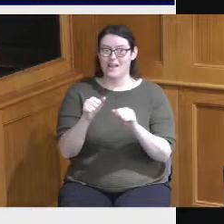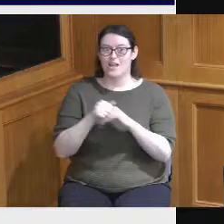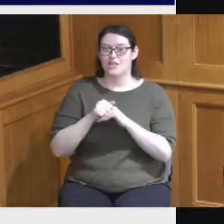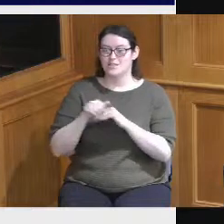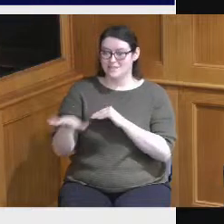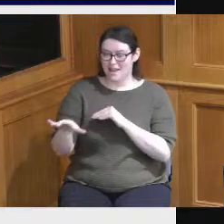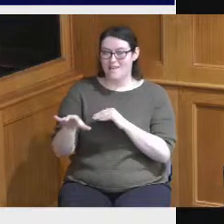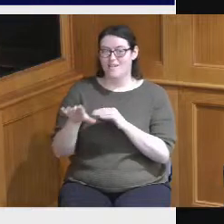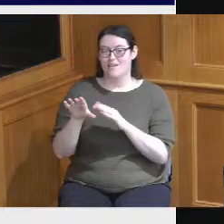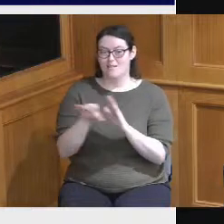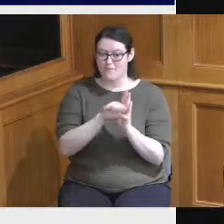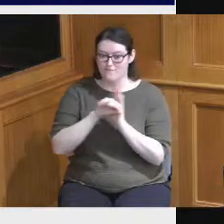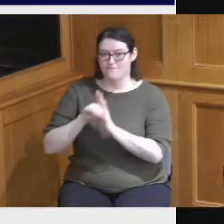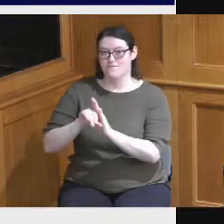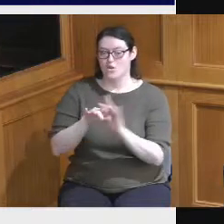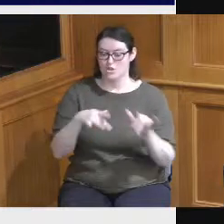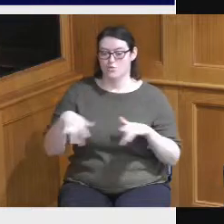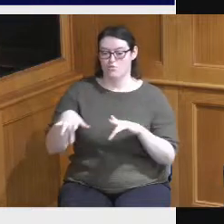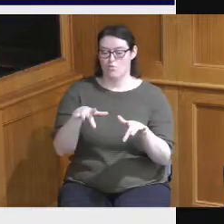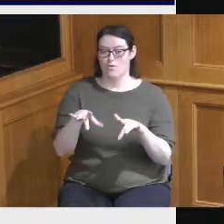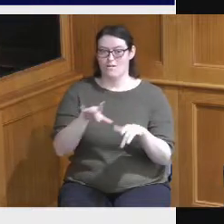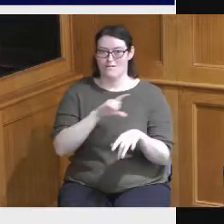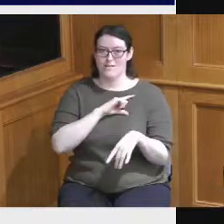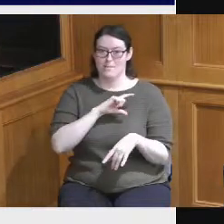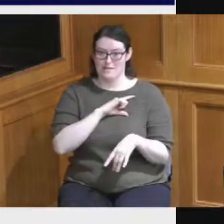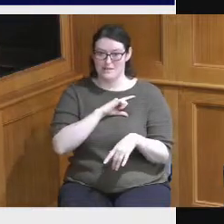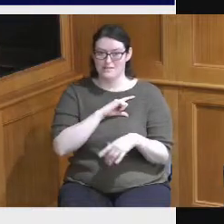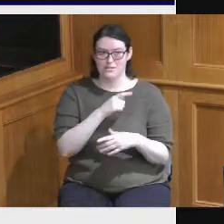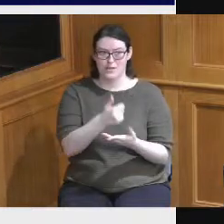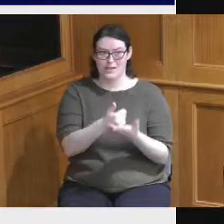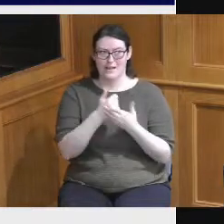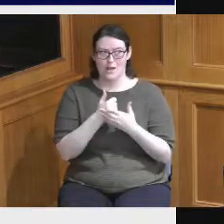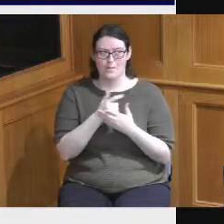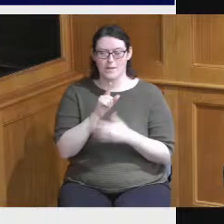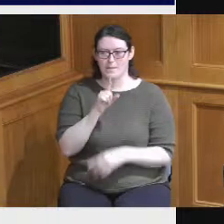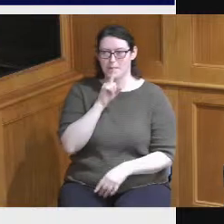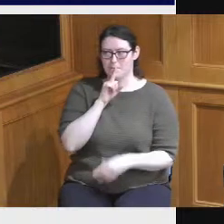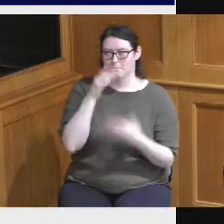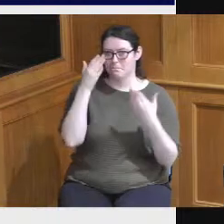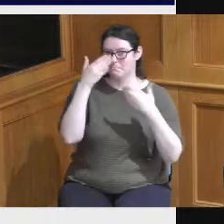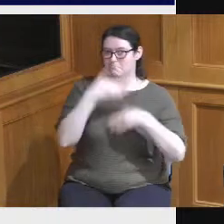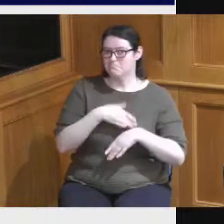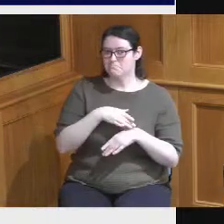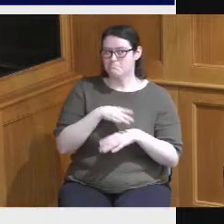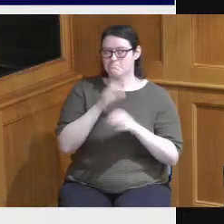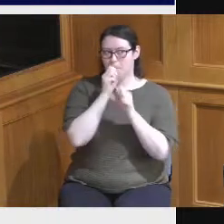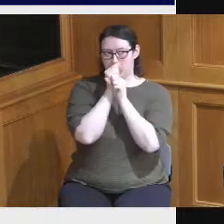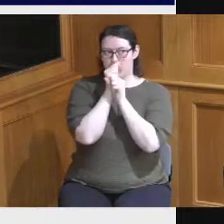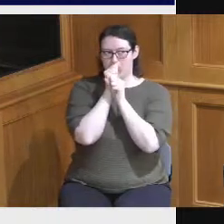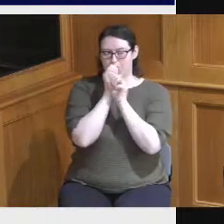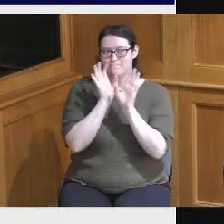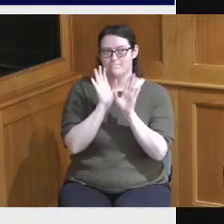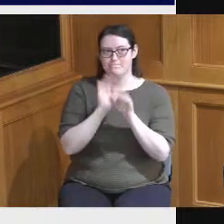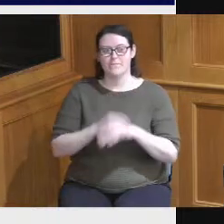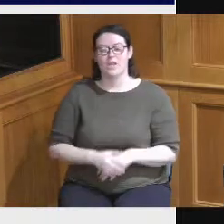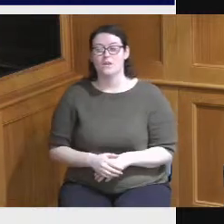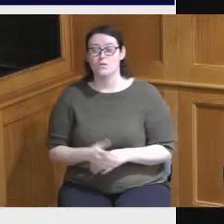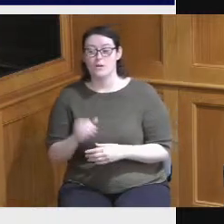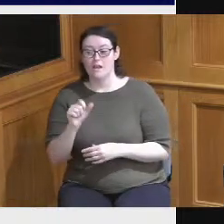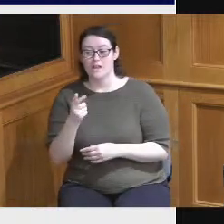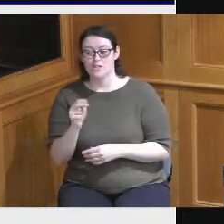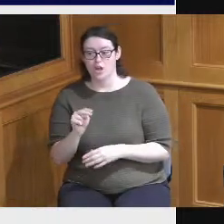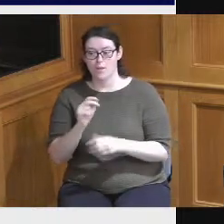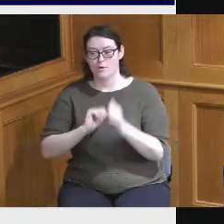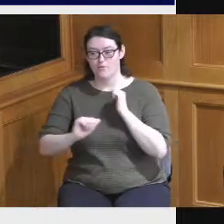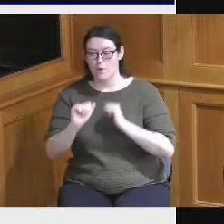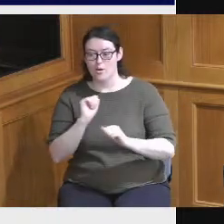to this site and help us without anyone knowing that they're helping us. Axon Performance, Axon